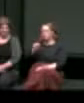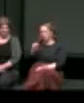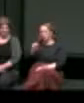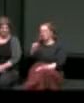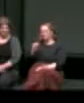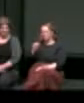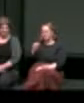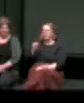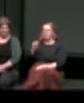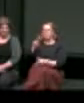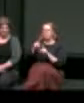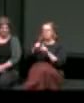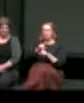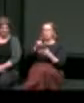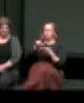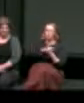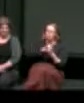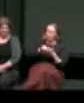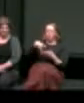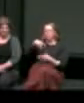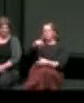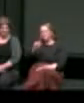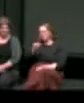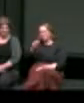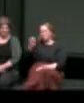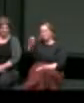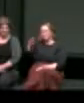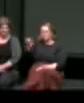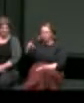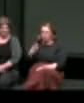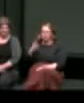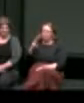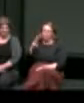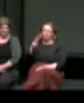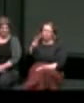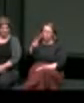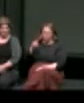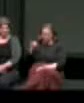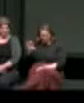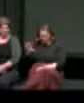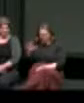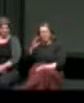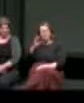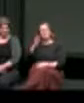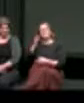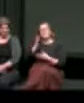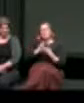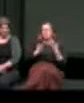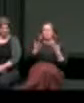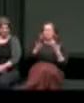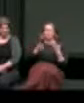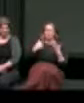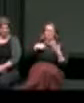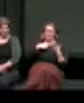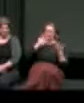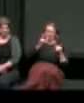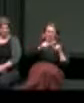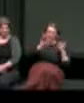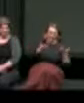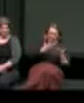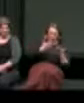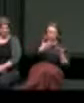from New York, Pennsylvania, Michigan, Wisconsin. So we're all staying locally. I know some of us stay here, some of us stay up in Stowe.